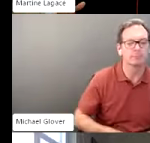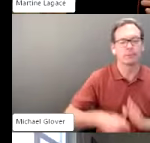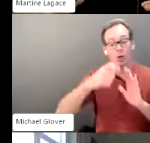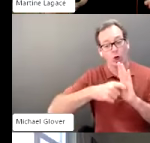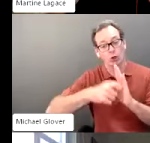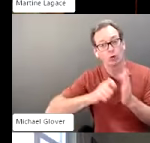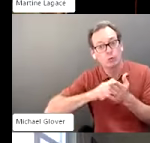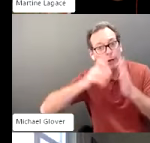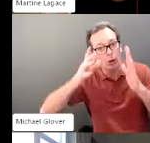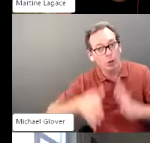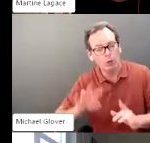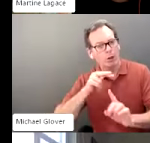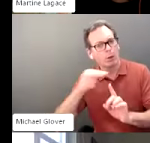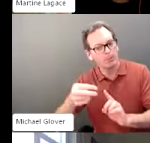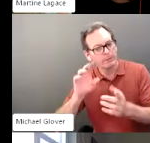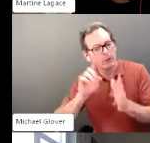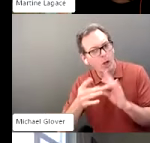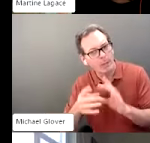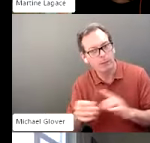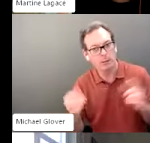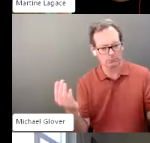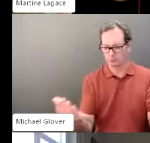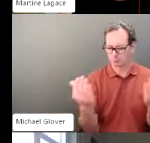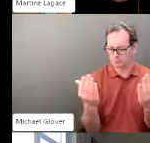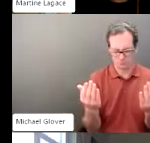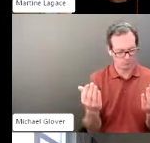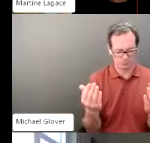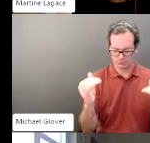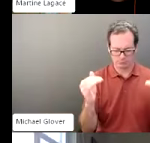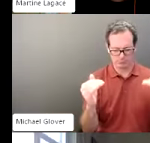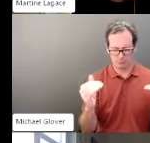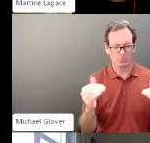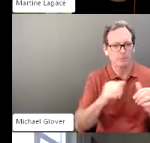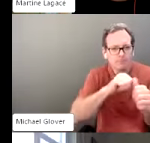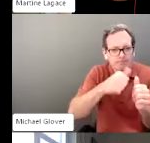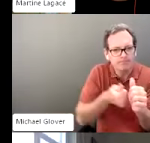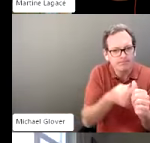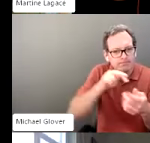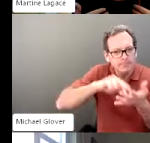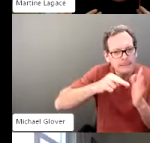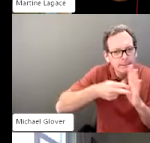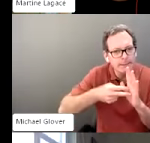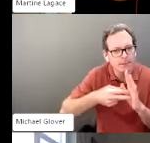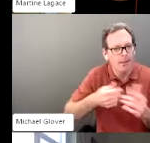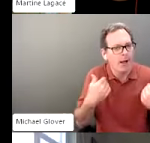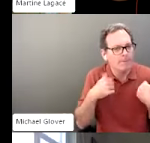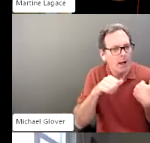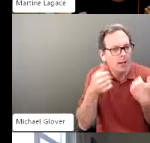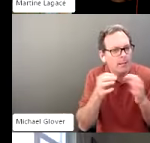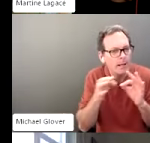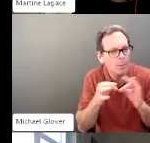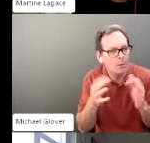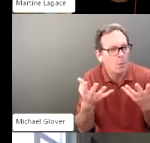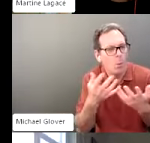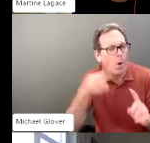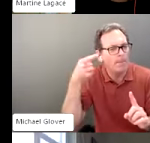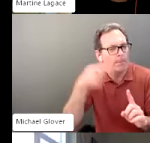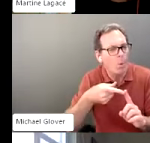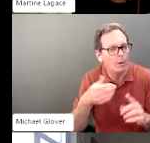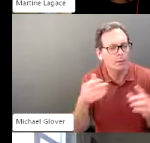ageism between the lines of these articles? We've also included scholarly articles. So we as researchers, how do we talk